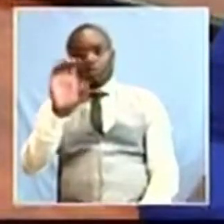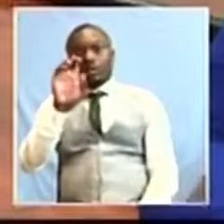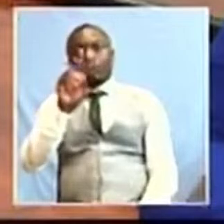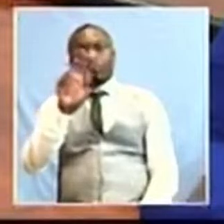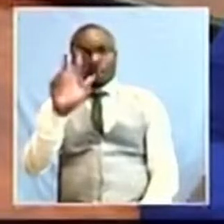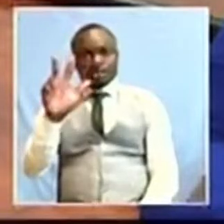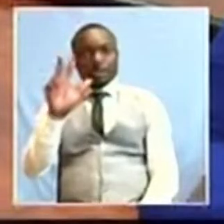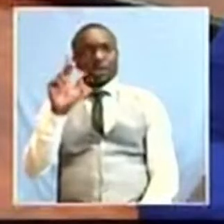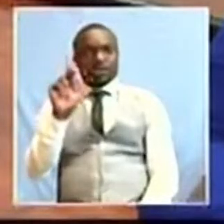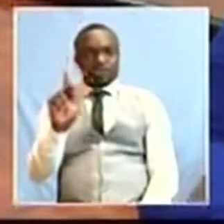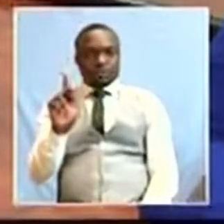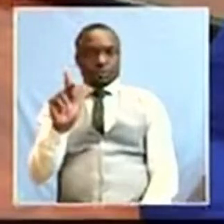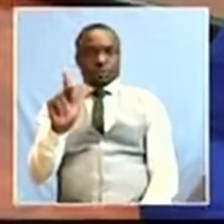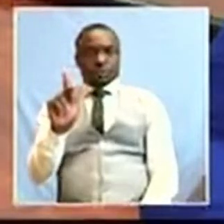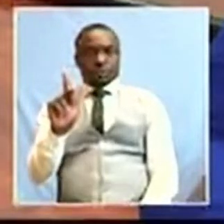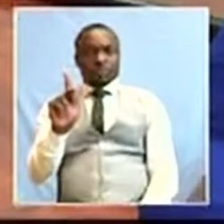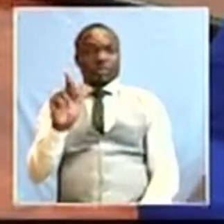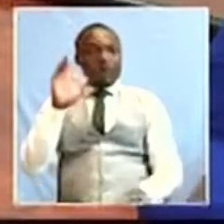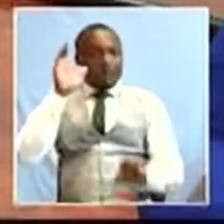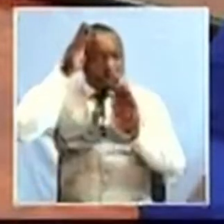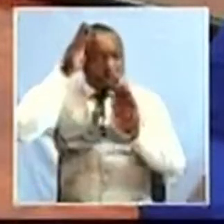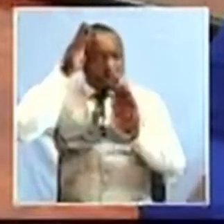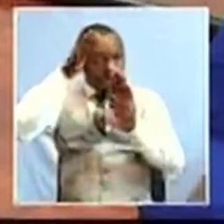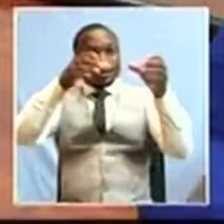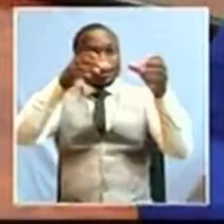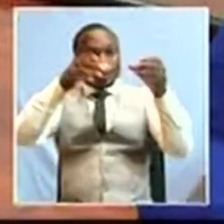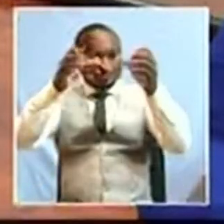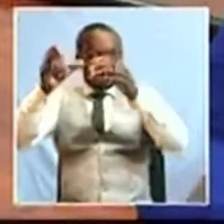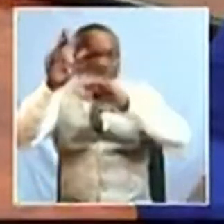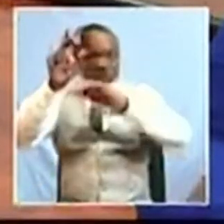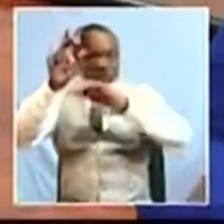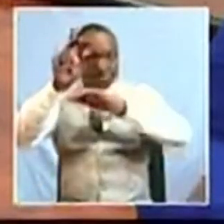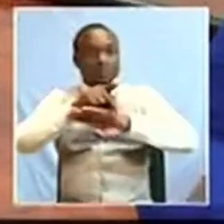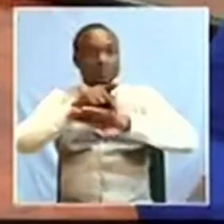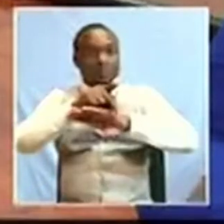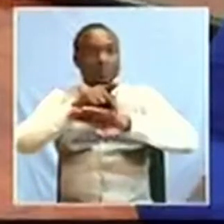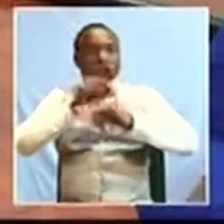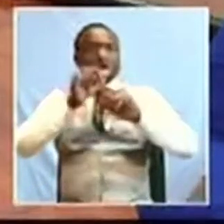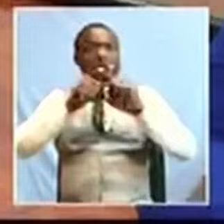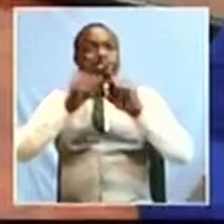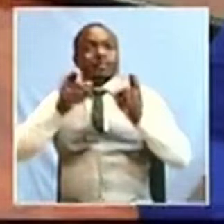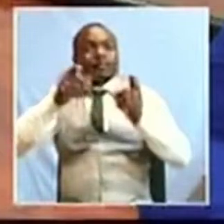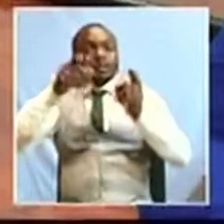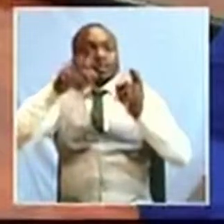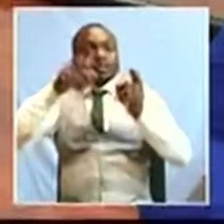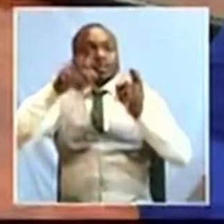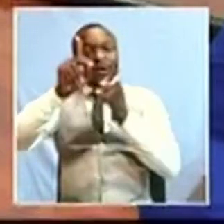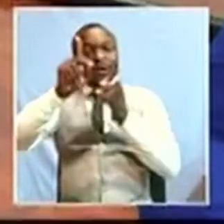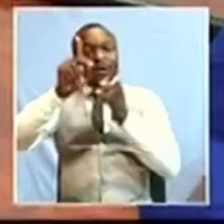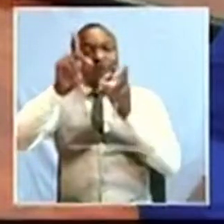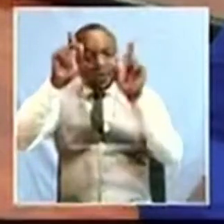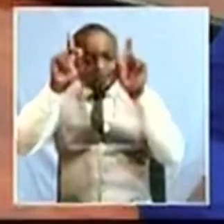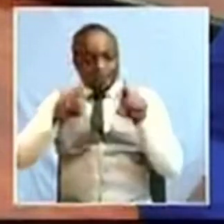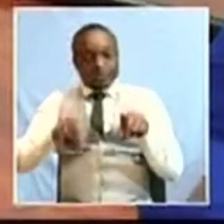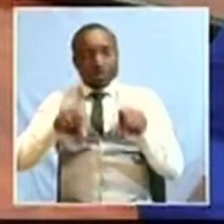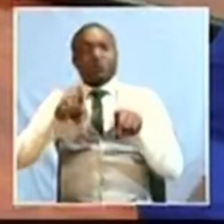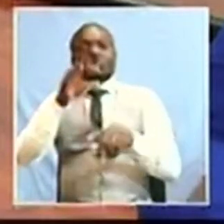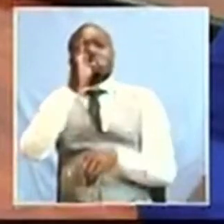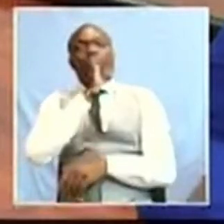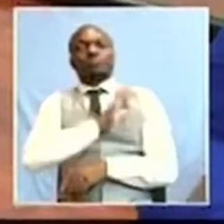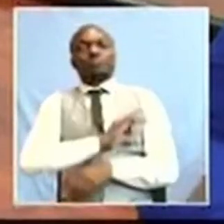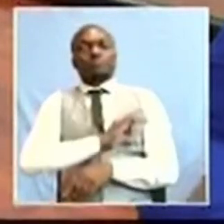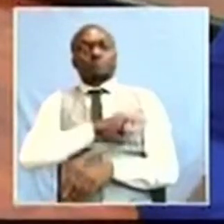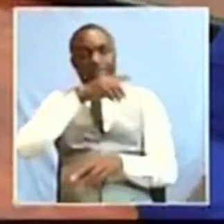1,992,123 kwacha meant for capital projects for payment of personal emoluments due